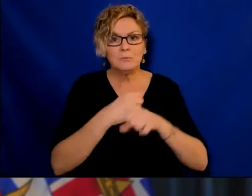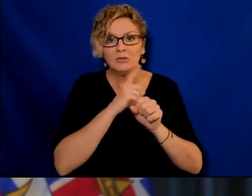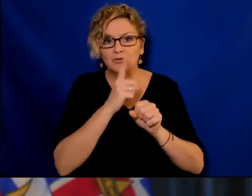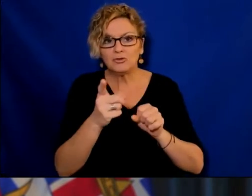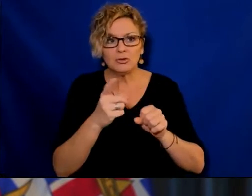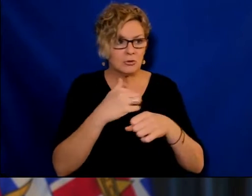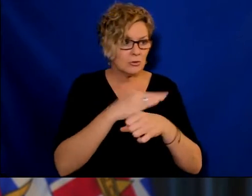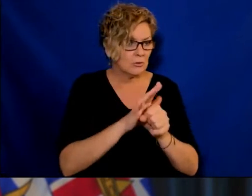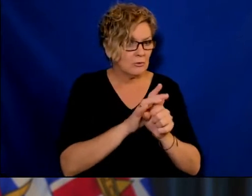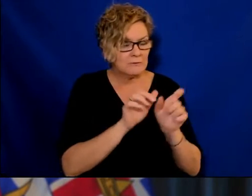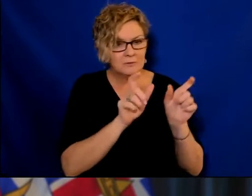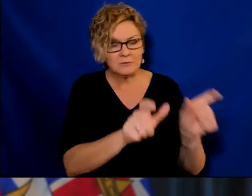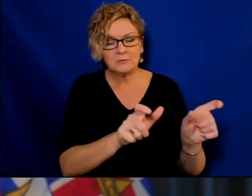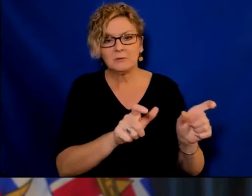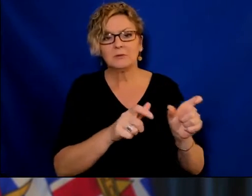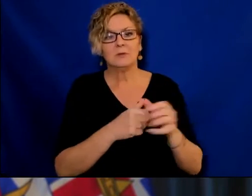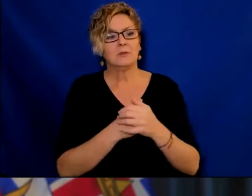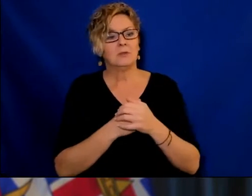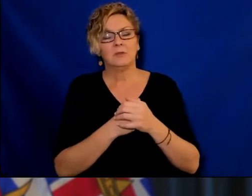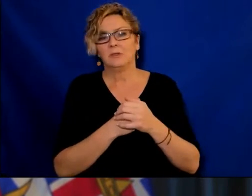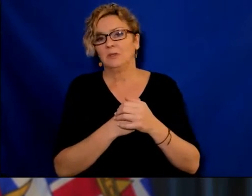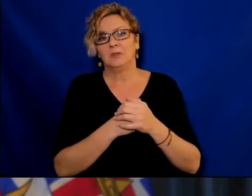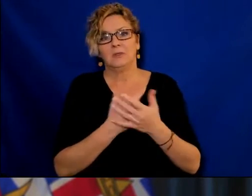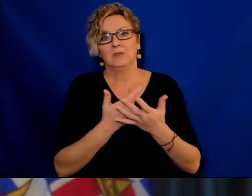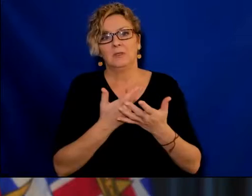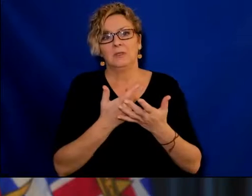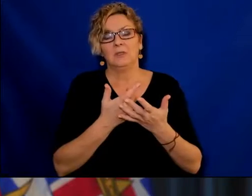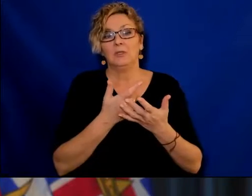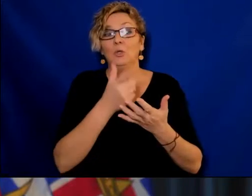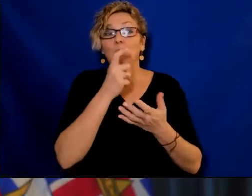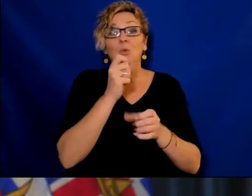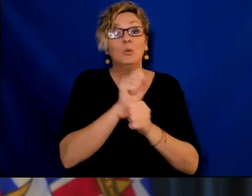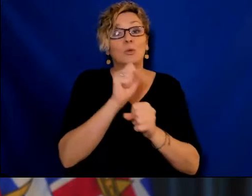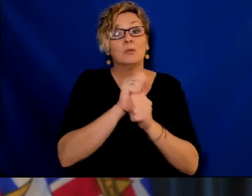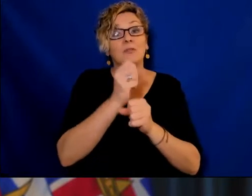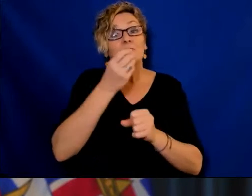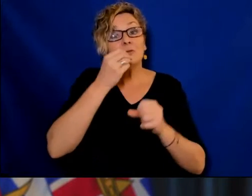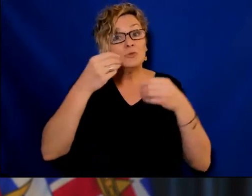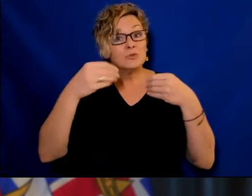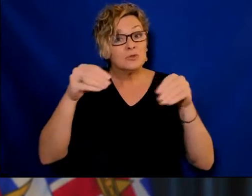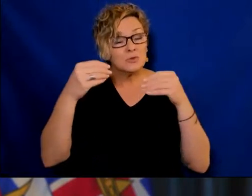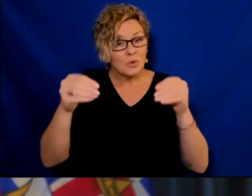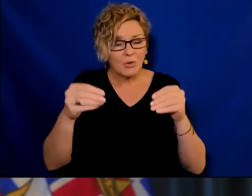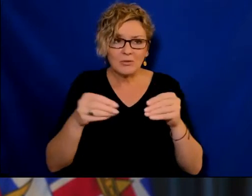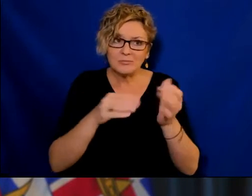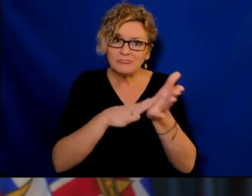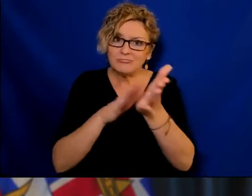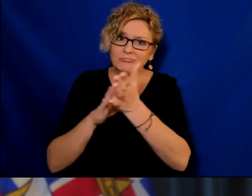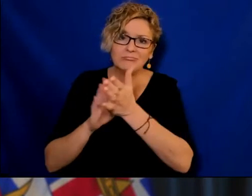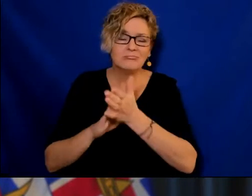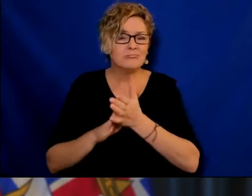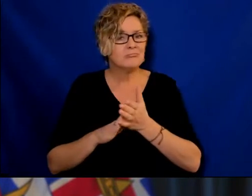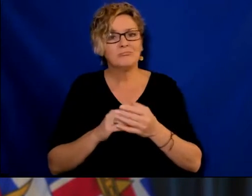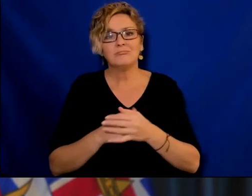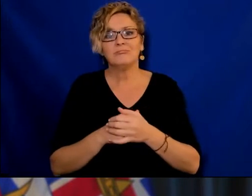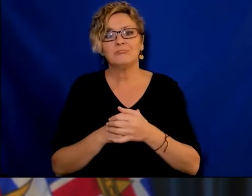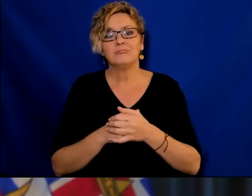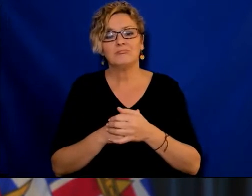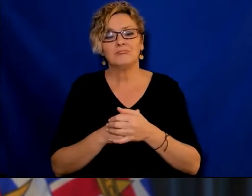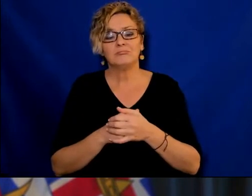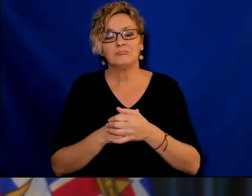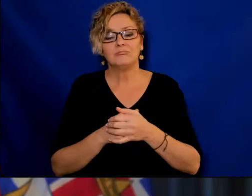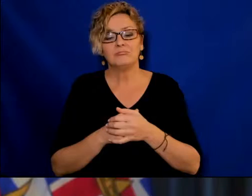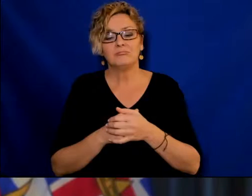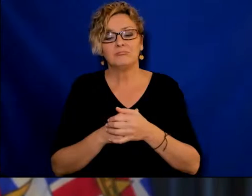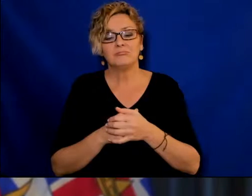at Save On Foods and everyone else, all of those people require all of us to be all in. Last week, Fraser Health put out